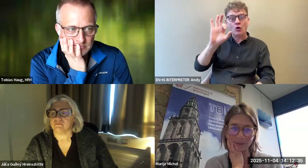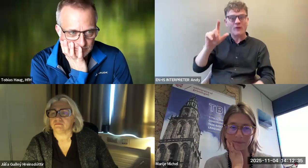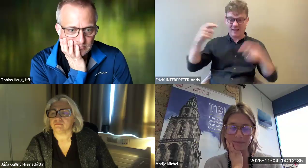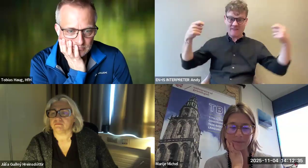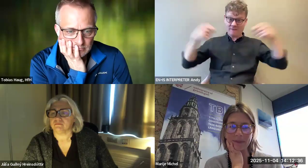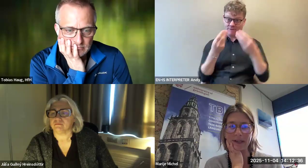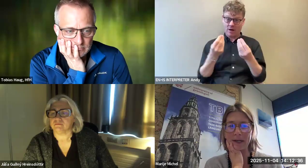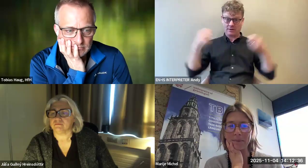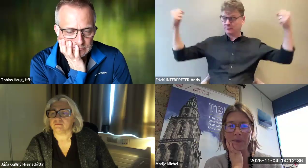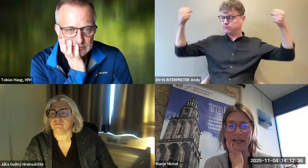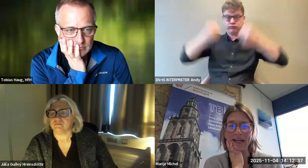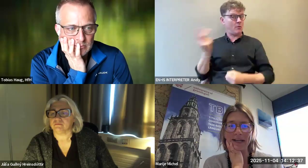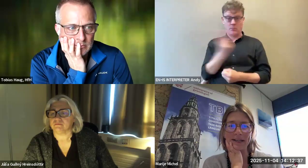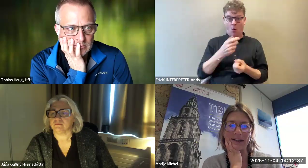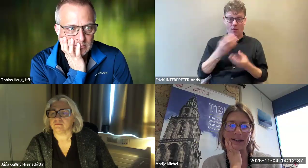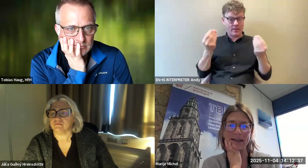of my work.